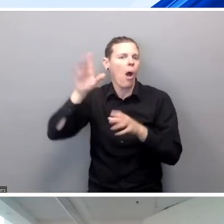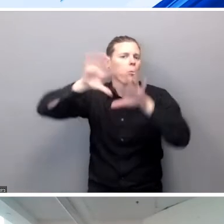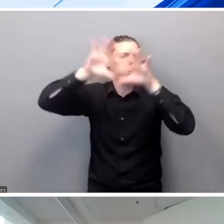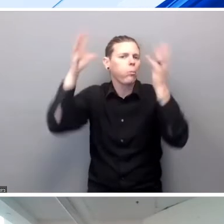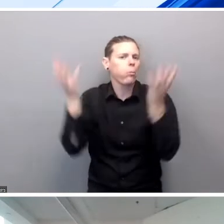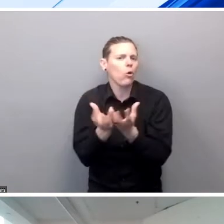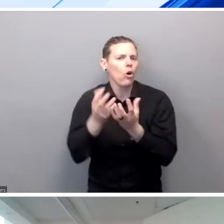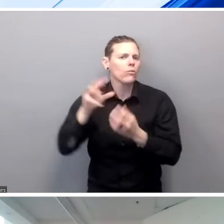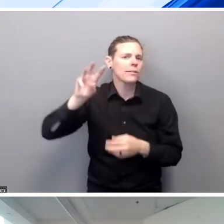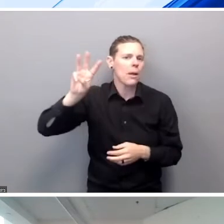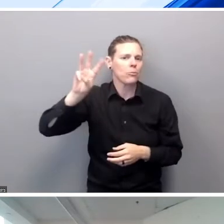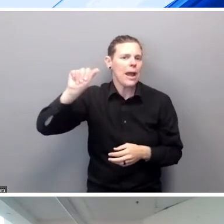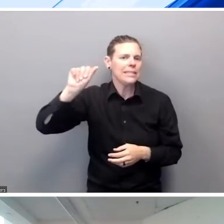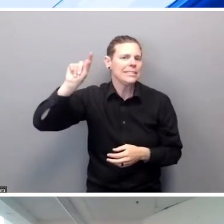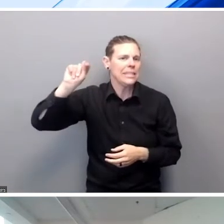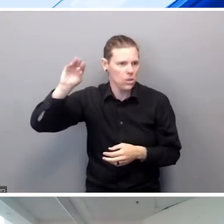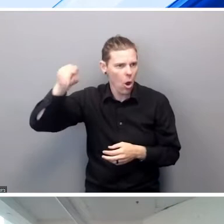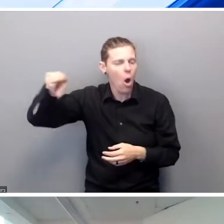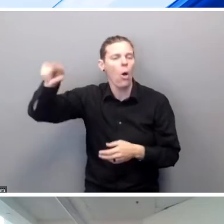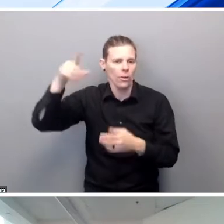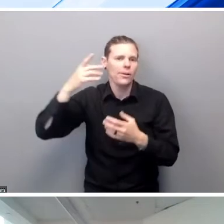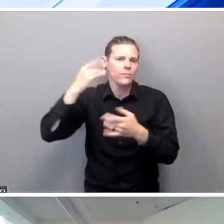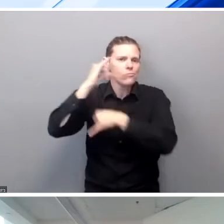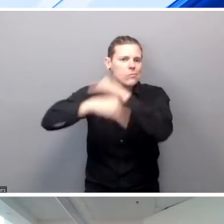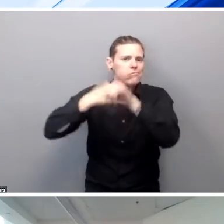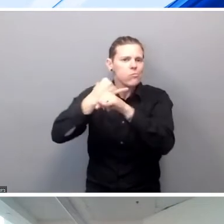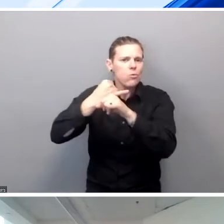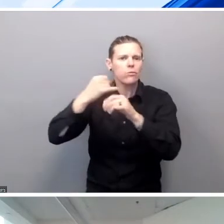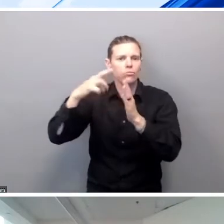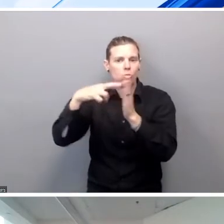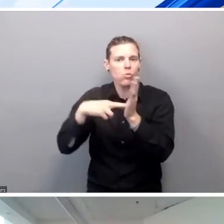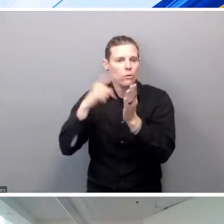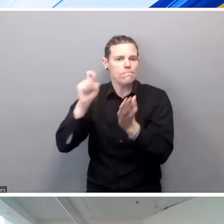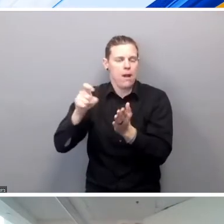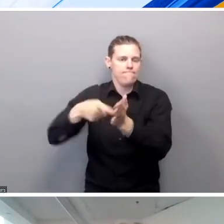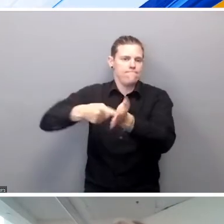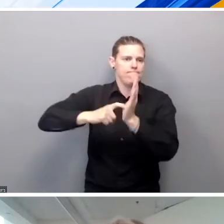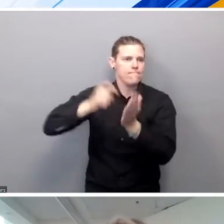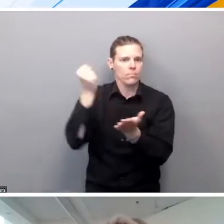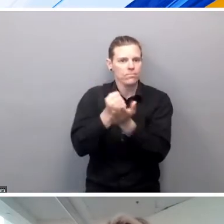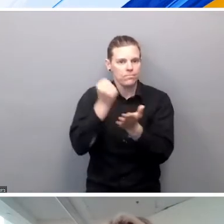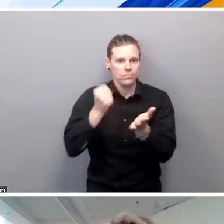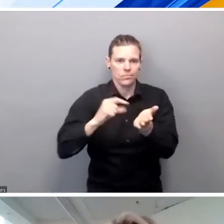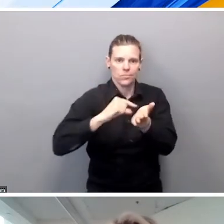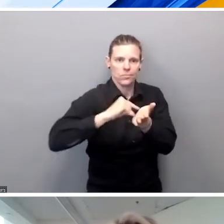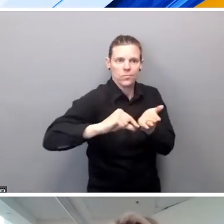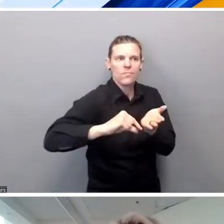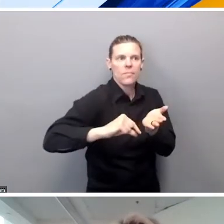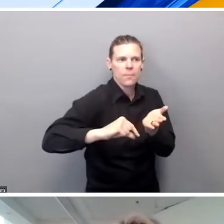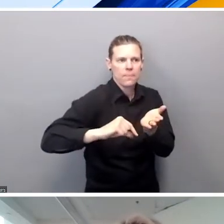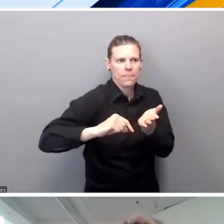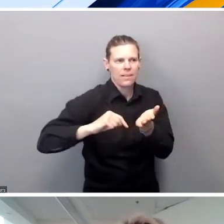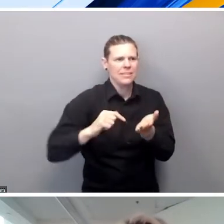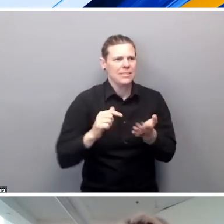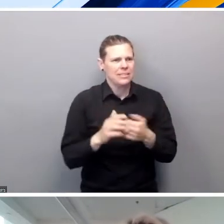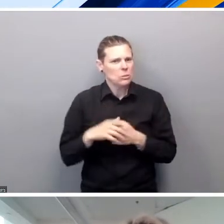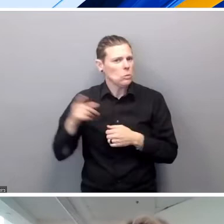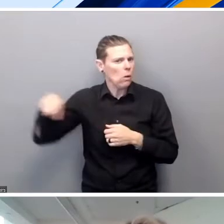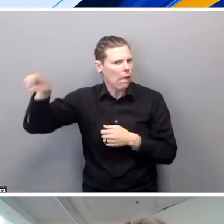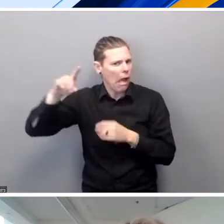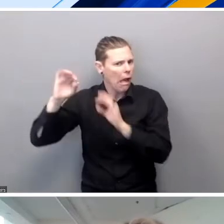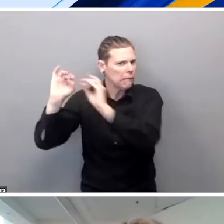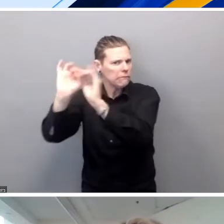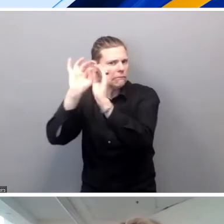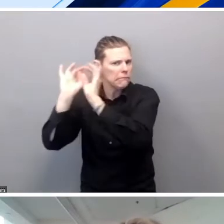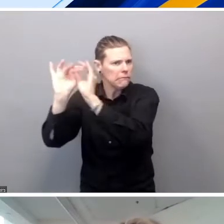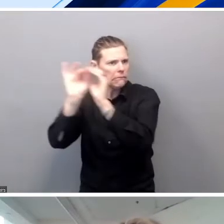around patents. So my question is, has the Department of Health had any discussions about asking the Biden administration,